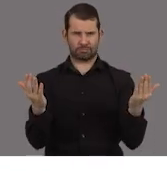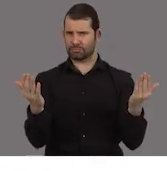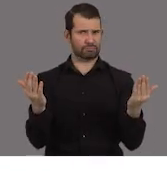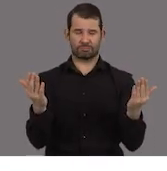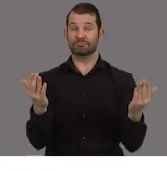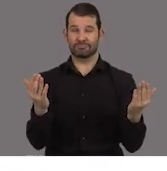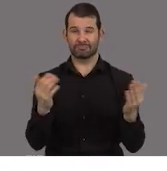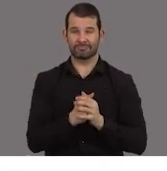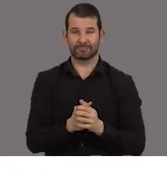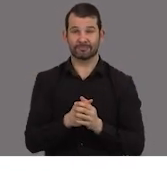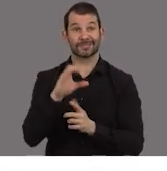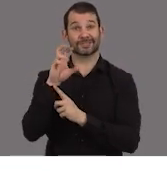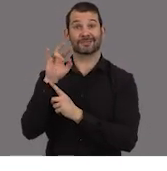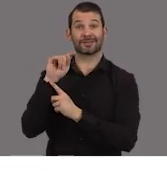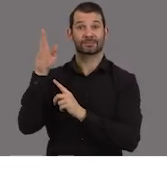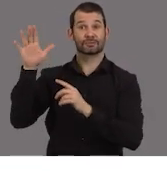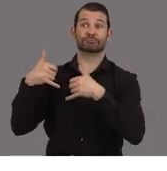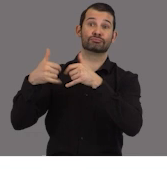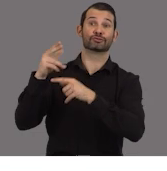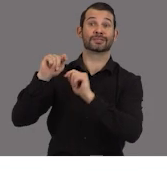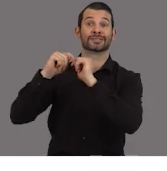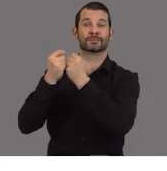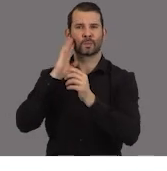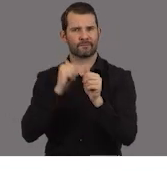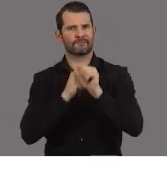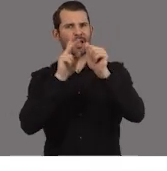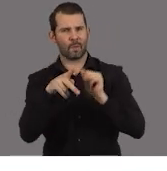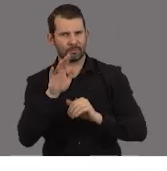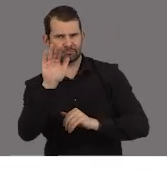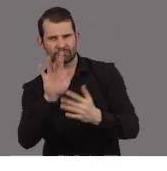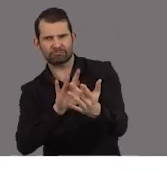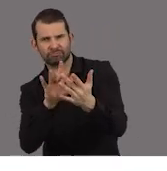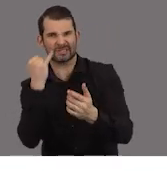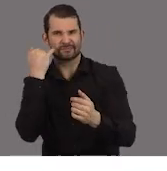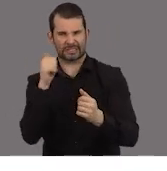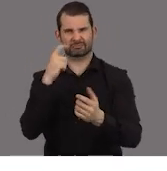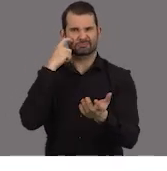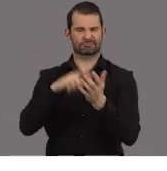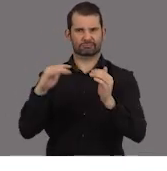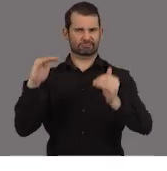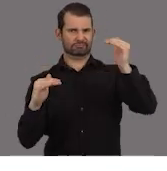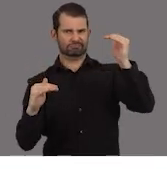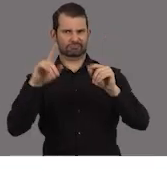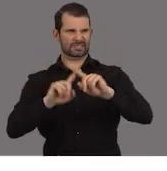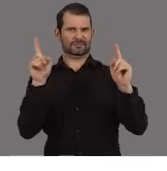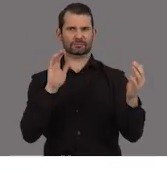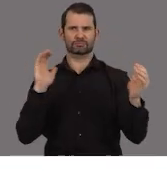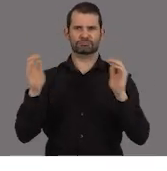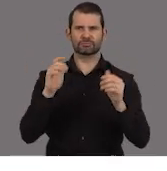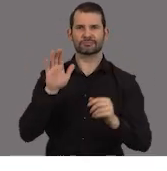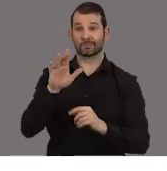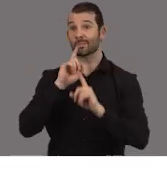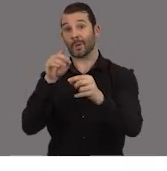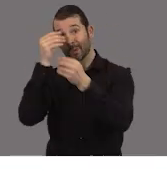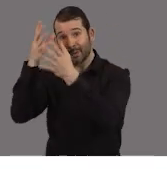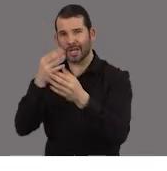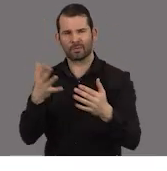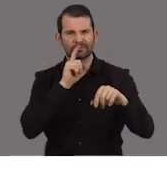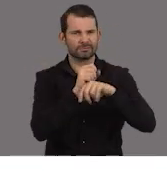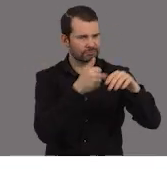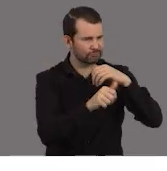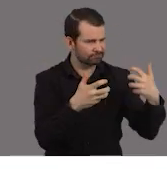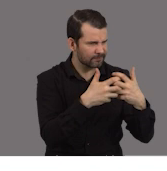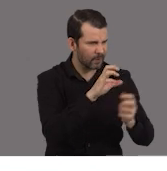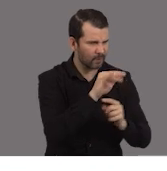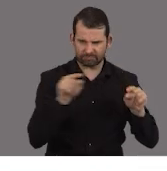organization. The CVITP grant team will follow up if there's a significant discrepancy between what you report and what is